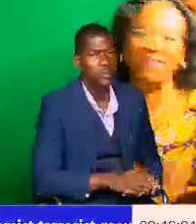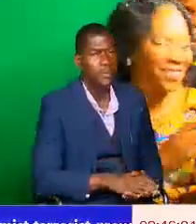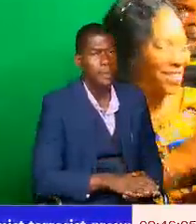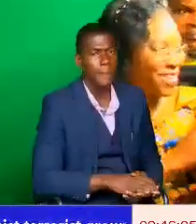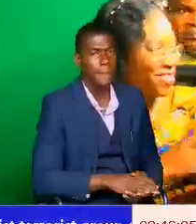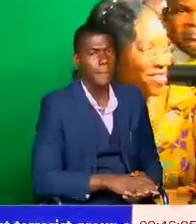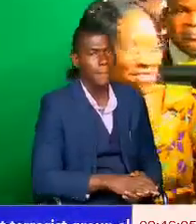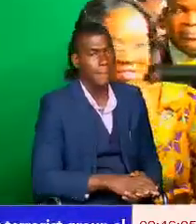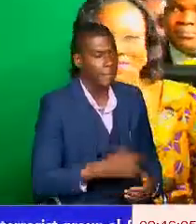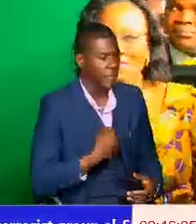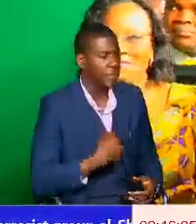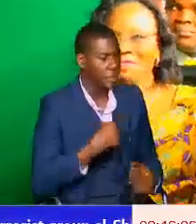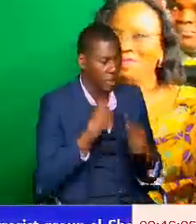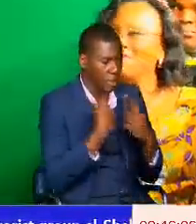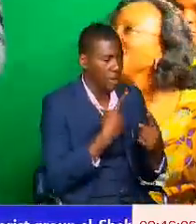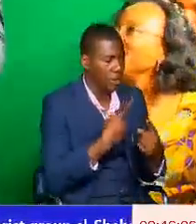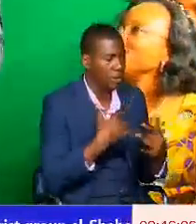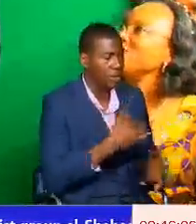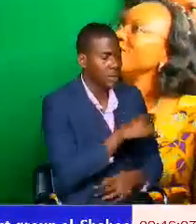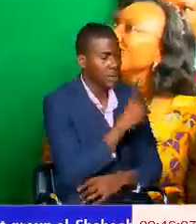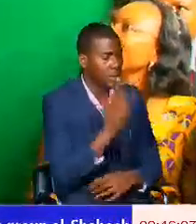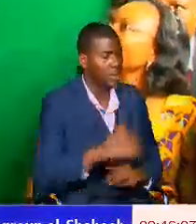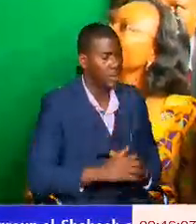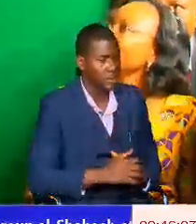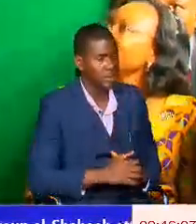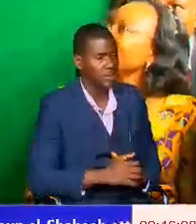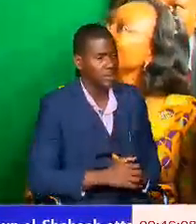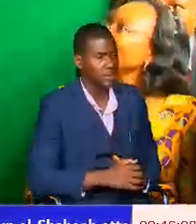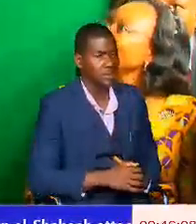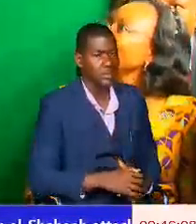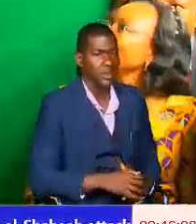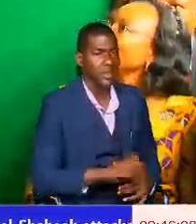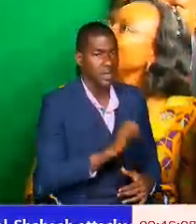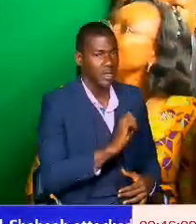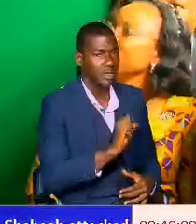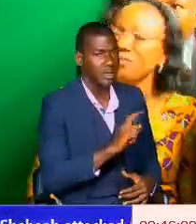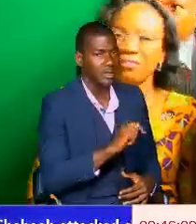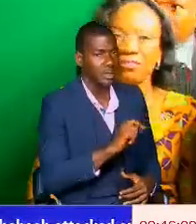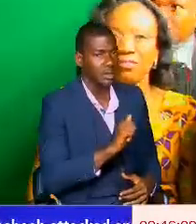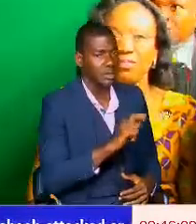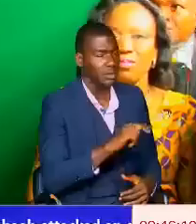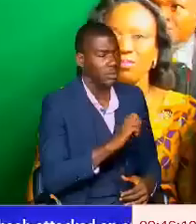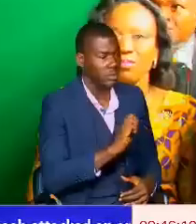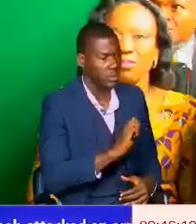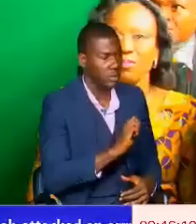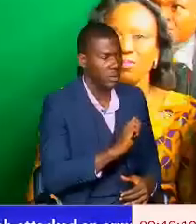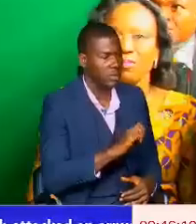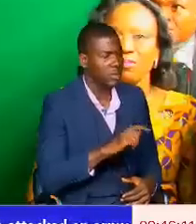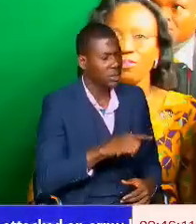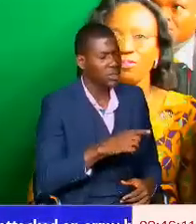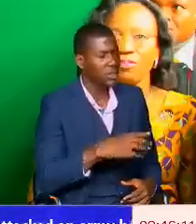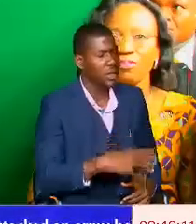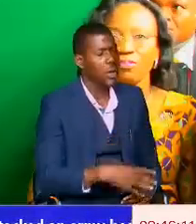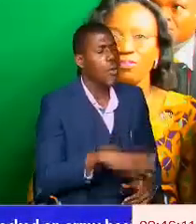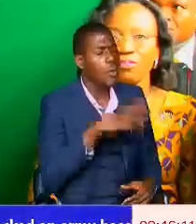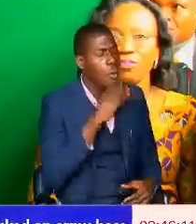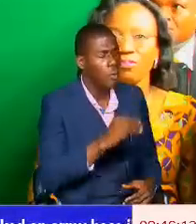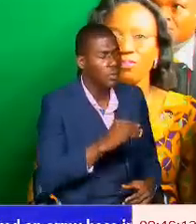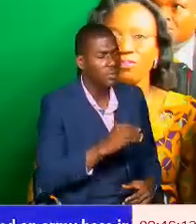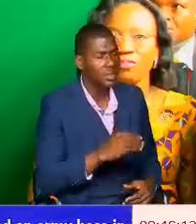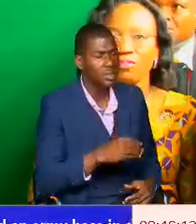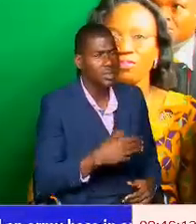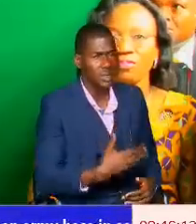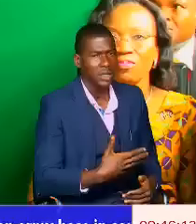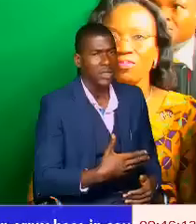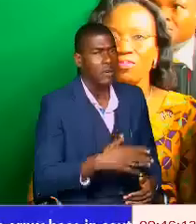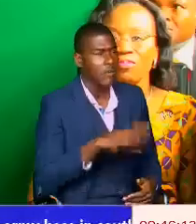I go very tell you today. Say campaign. For that our estate, one doctor day there, her exposure now 4 million. She bring